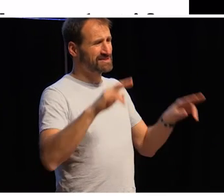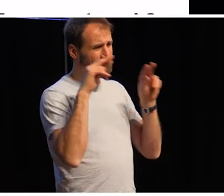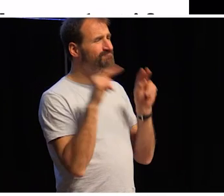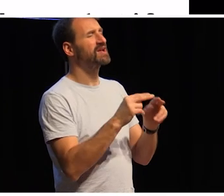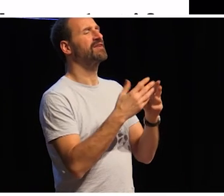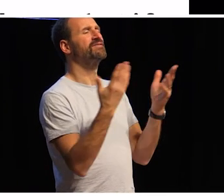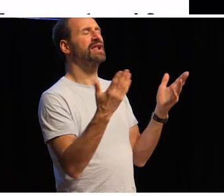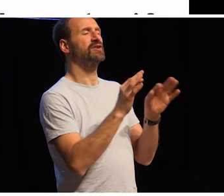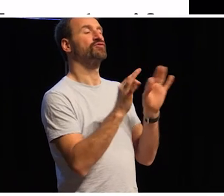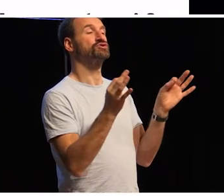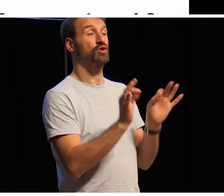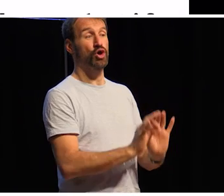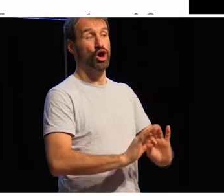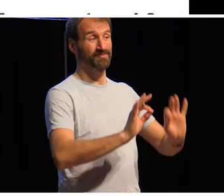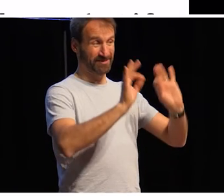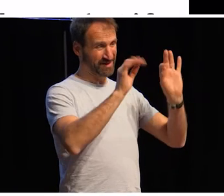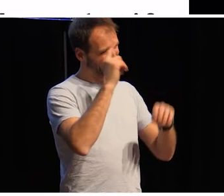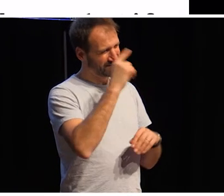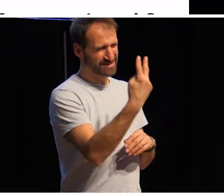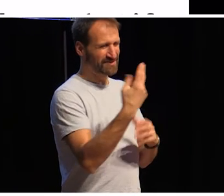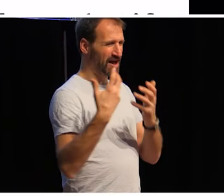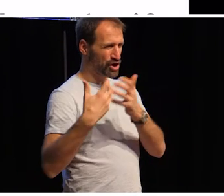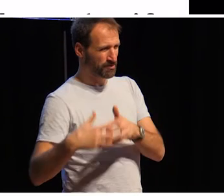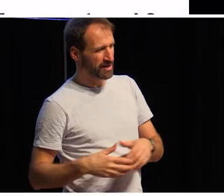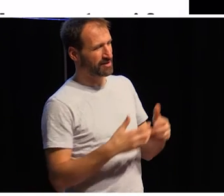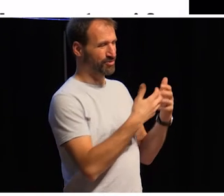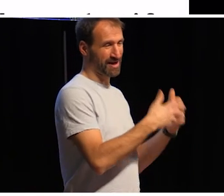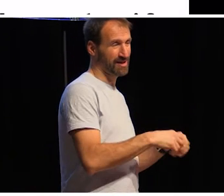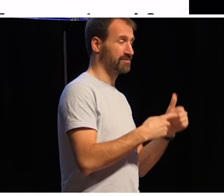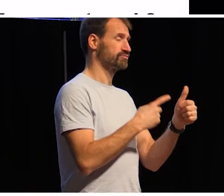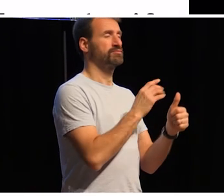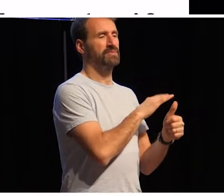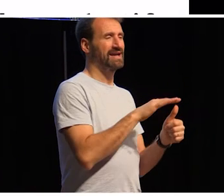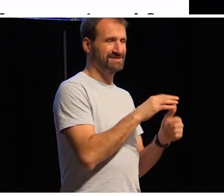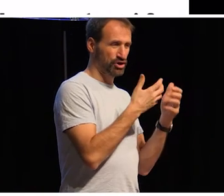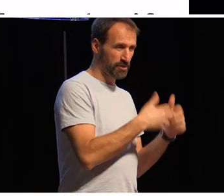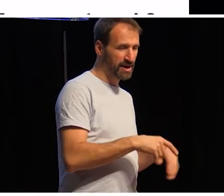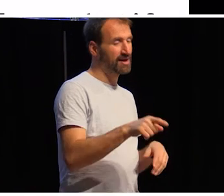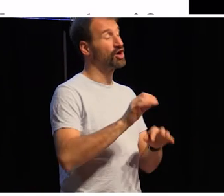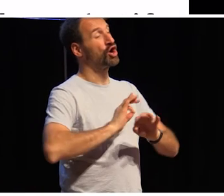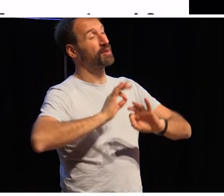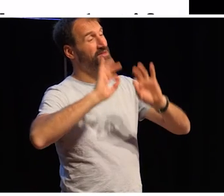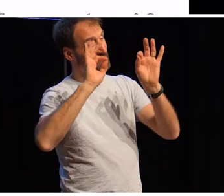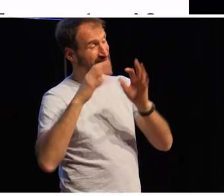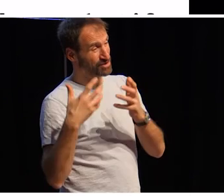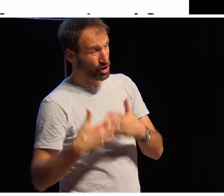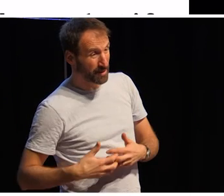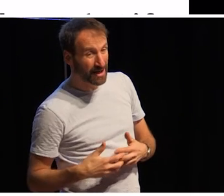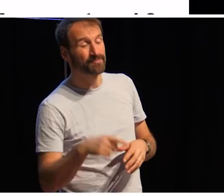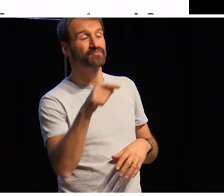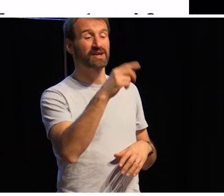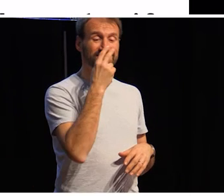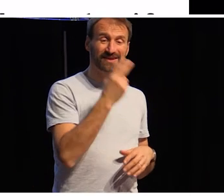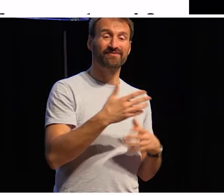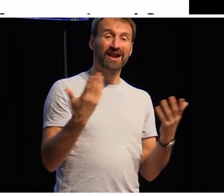optimized. Remember, we have two compiler, basic and optimizing compiler, so you can see which functions are optimized and when, and you